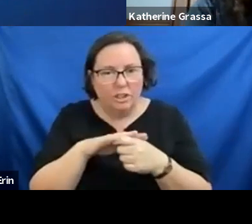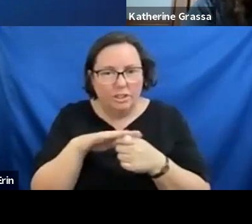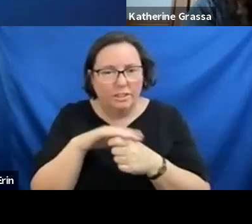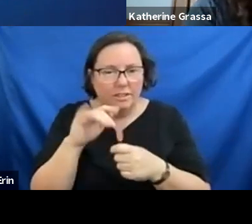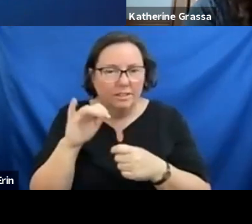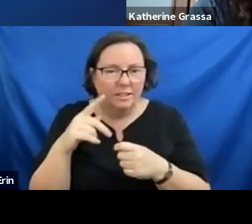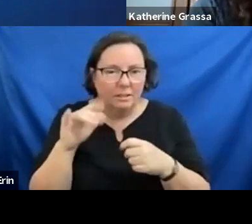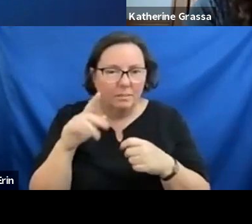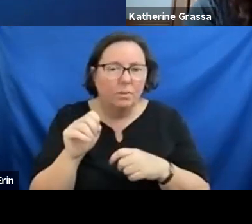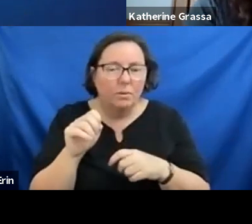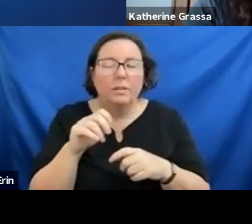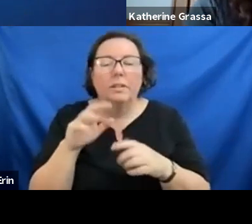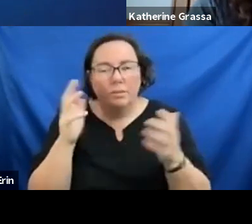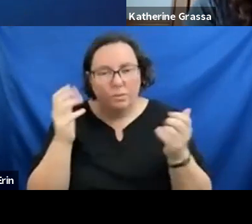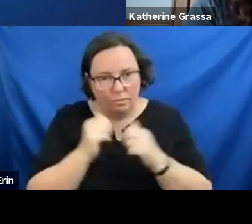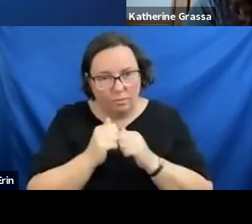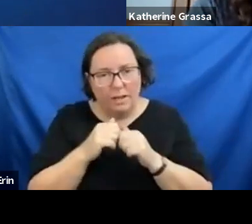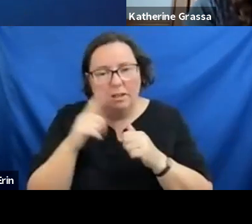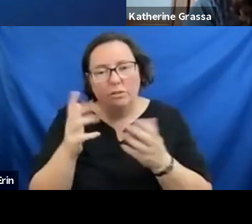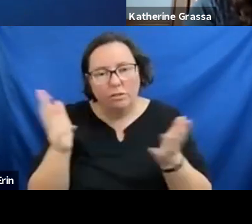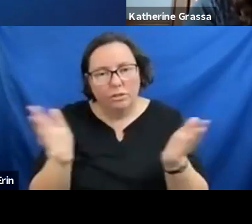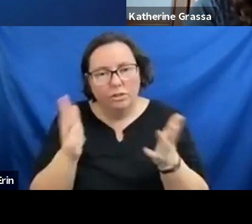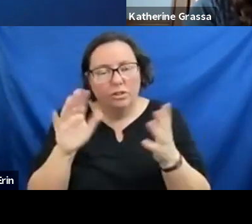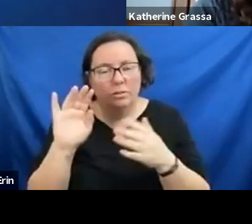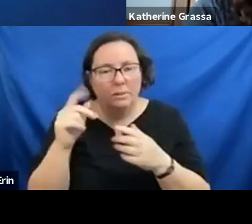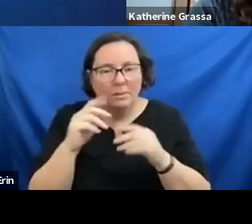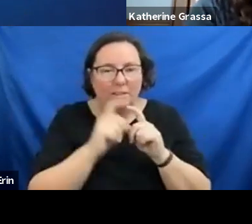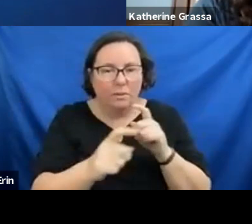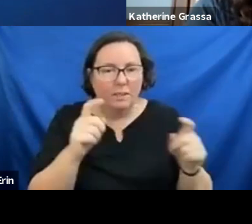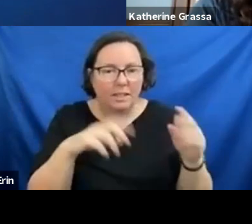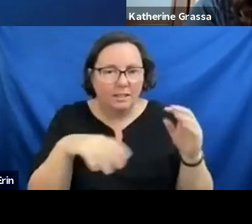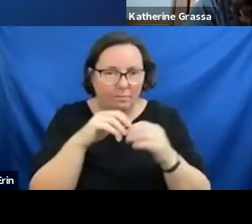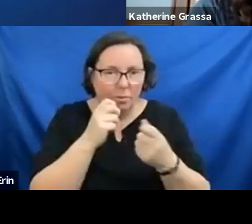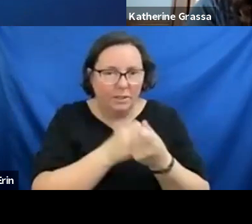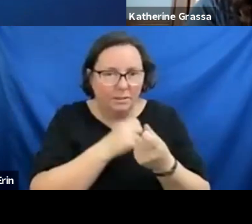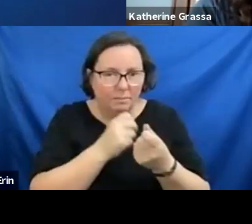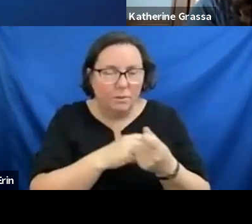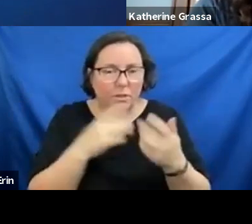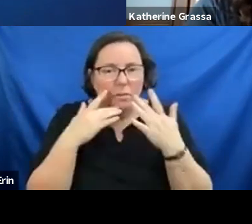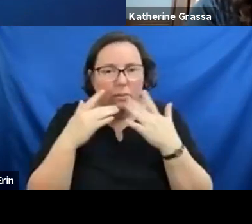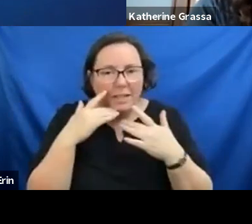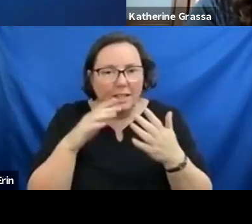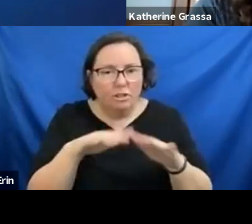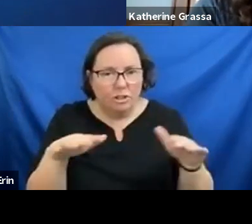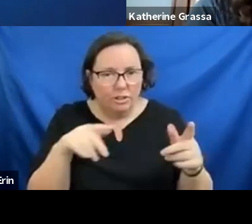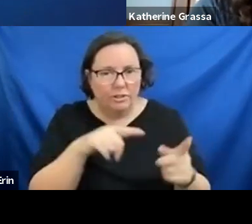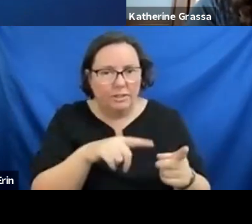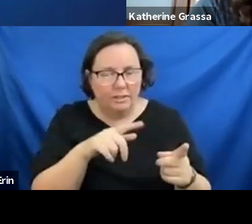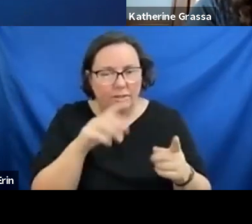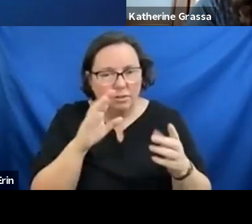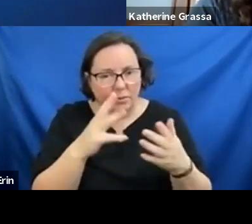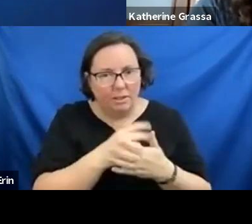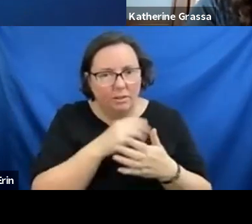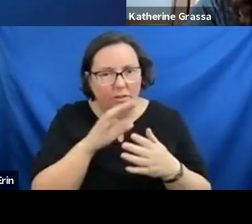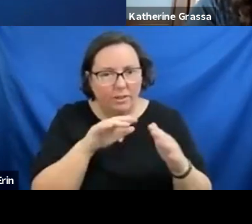Together, we should urge BPS to give more support to the needy children so that they can earn